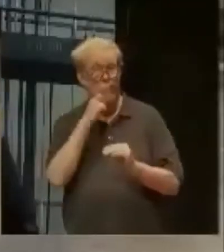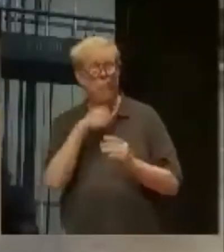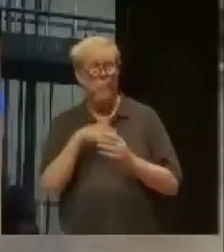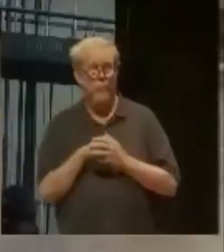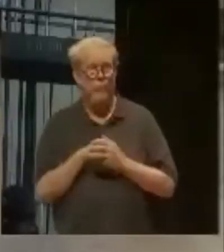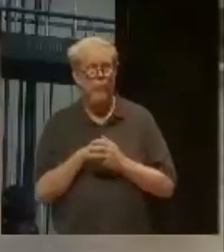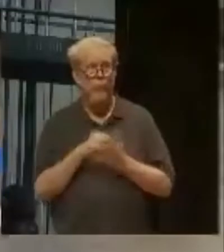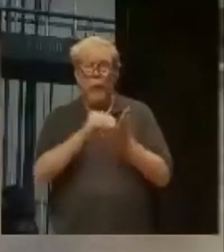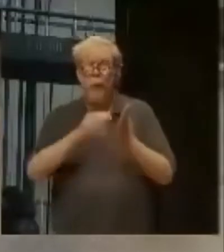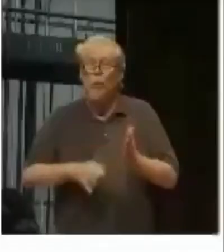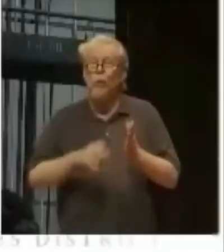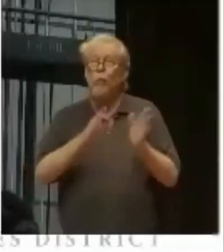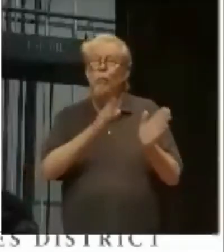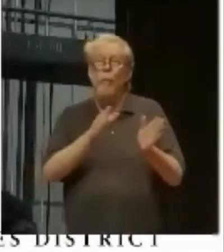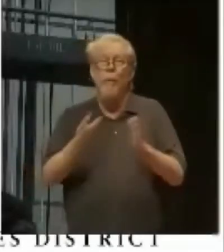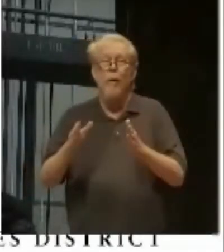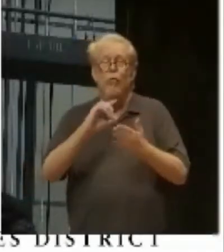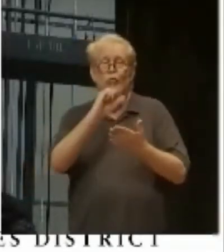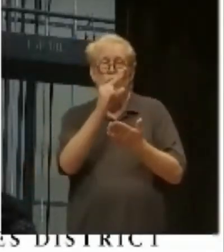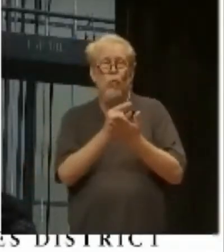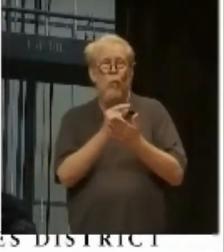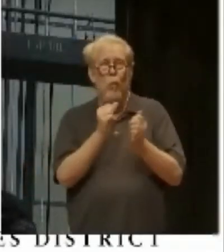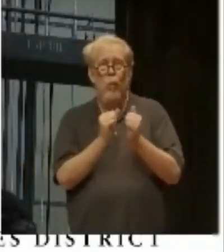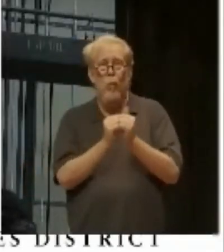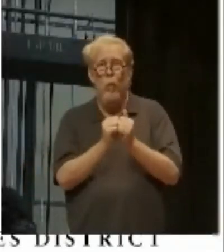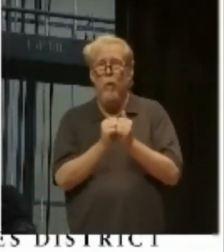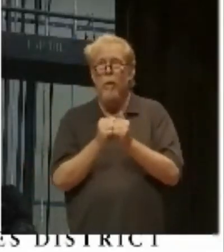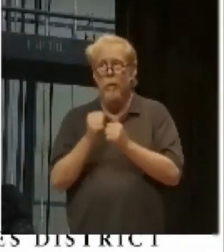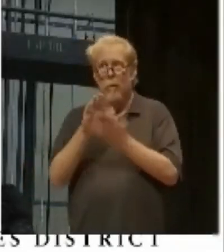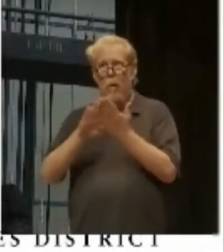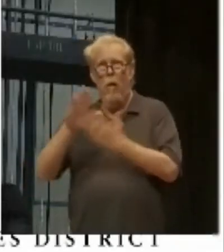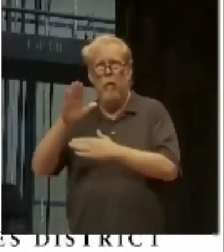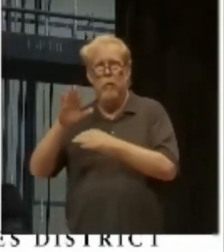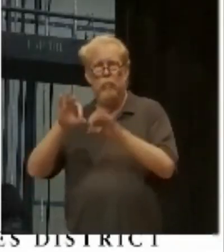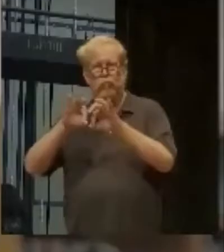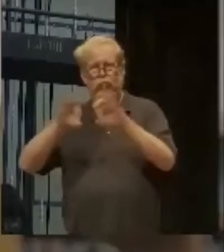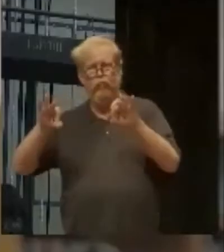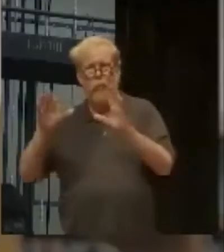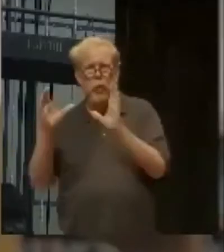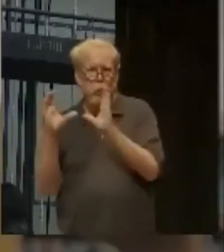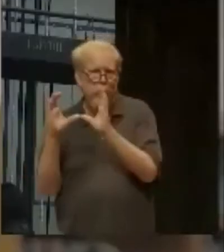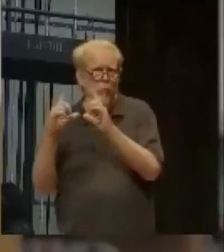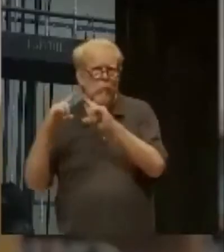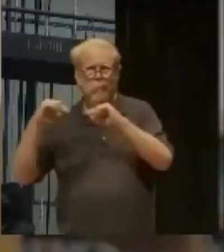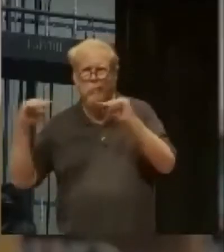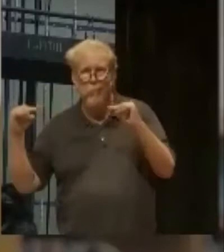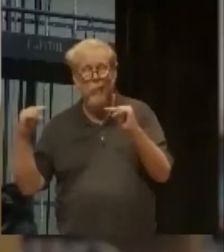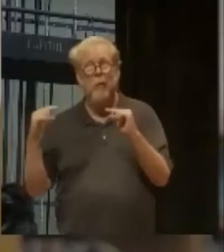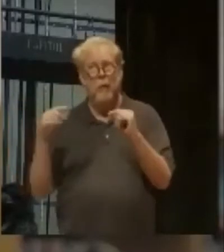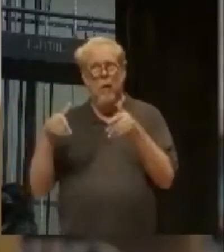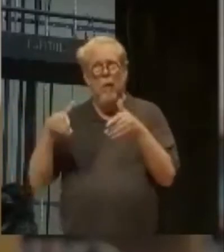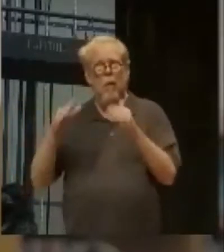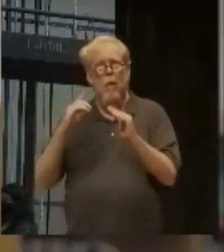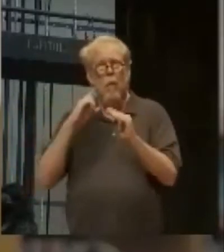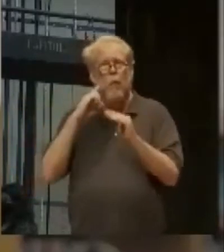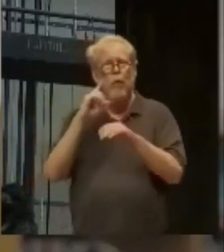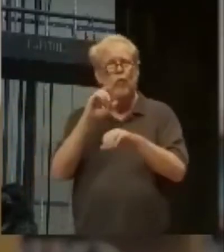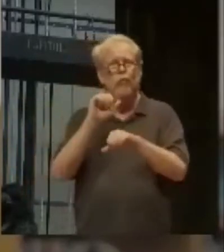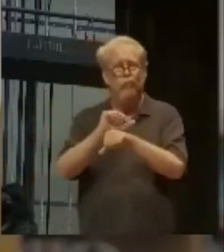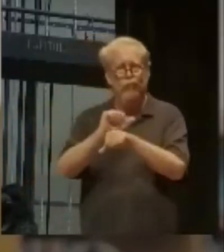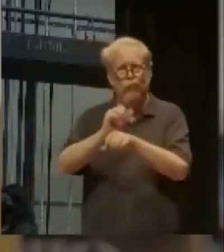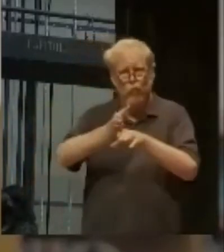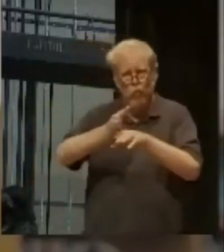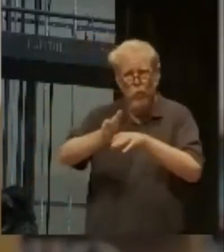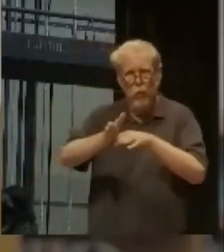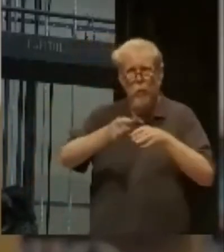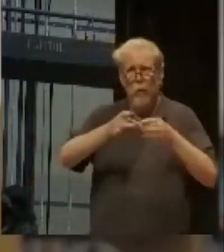prepared to graduate from high school with a post-secondary credential. It allows career and technical pathways to occur while they are in